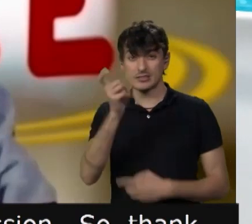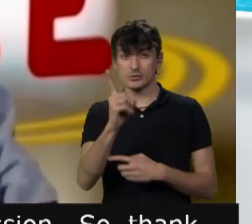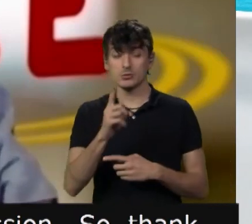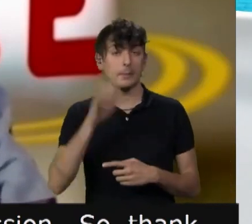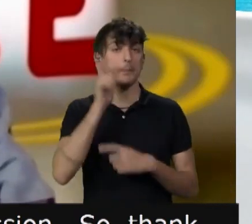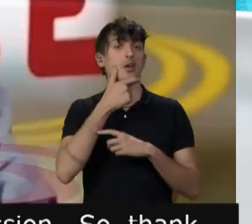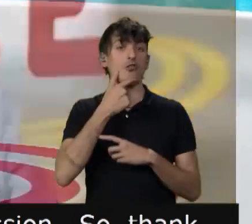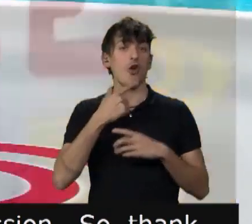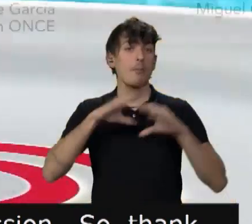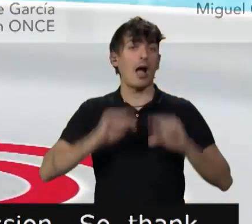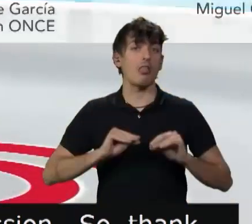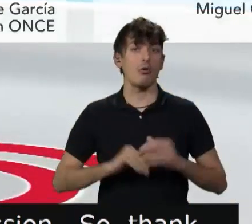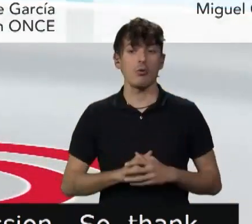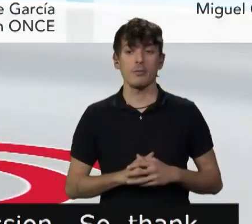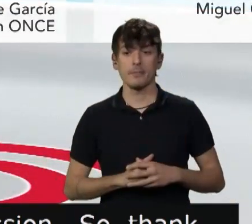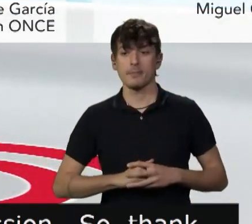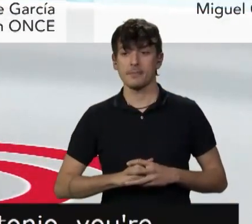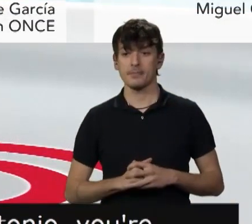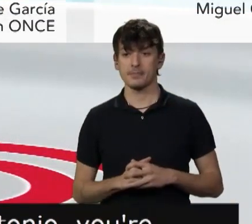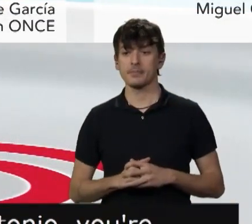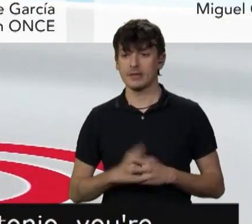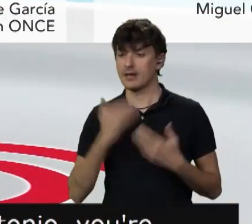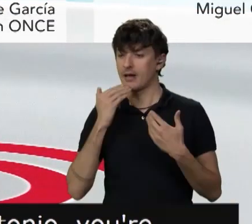Antonio, you're muted. We cannot hear you.